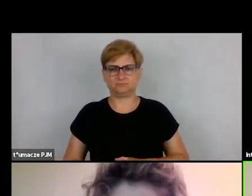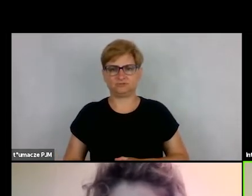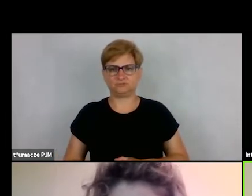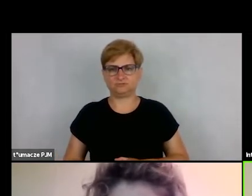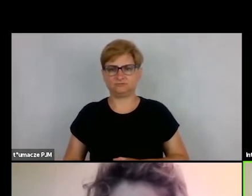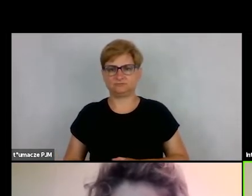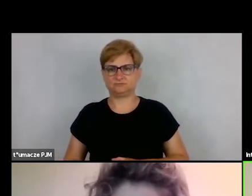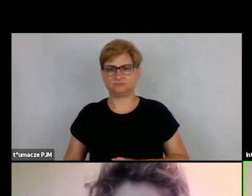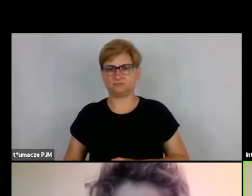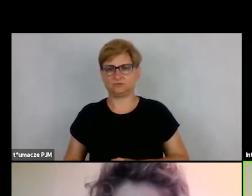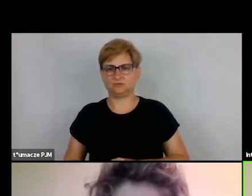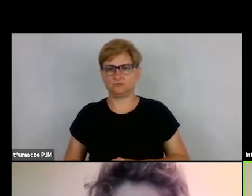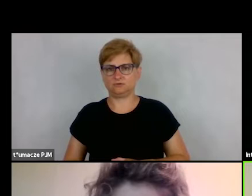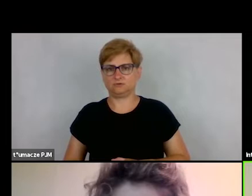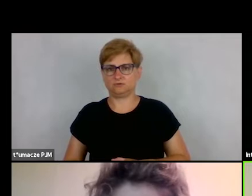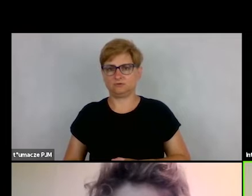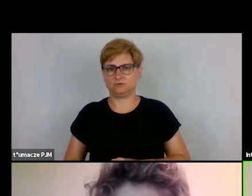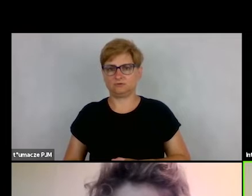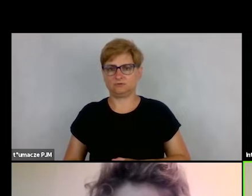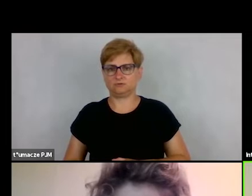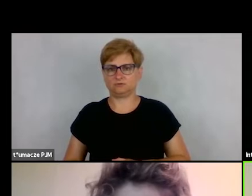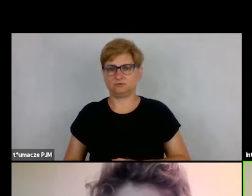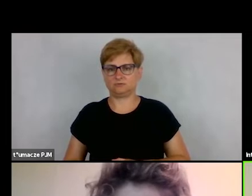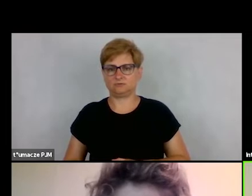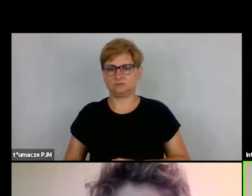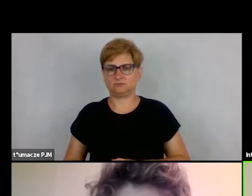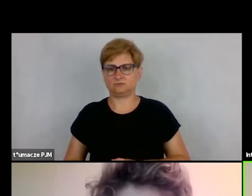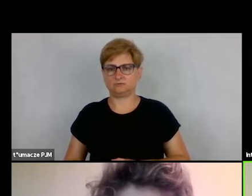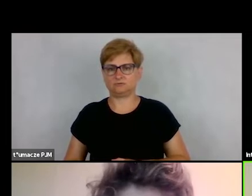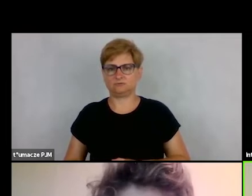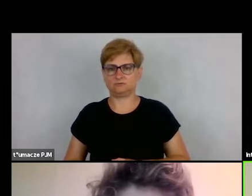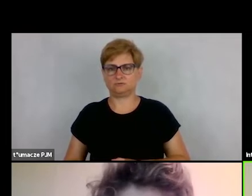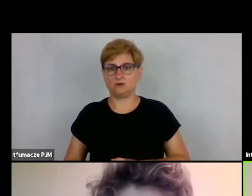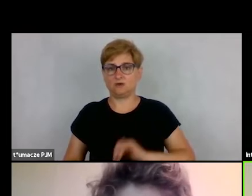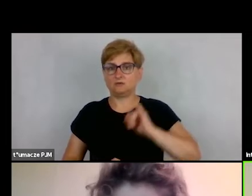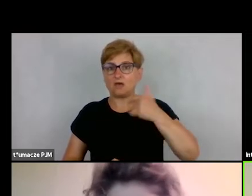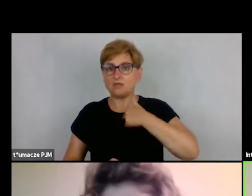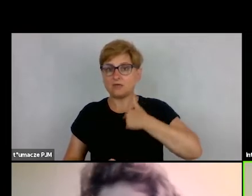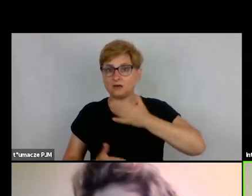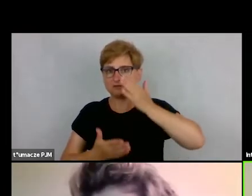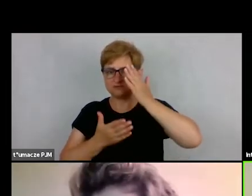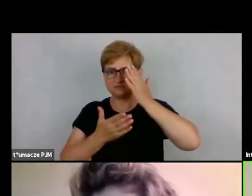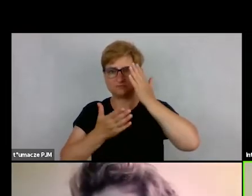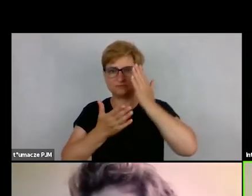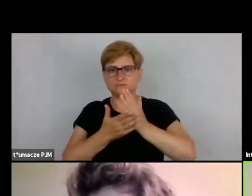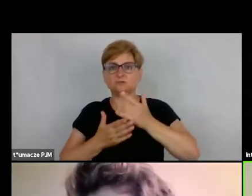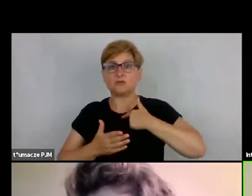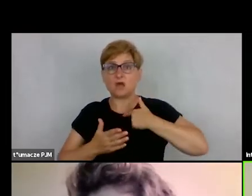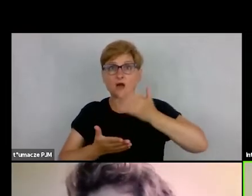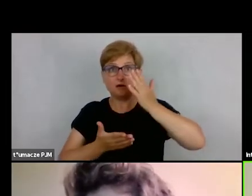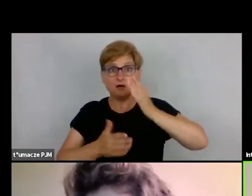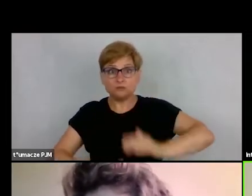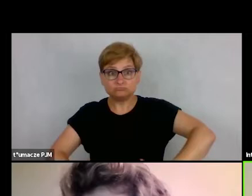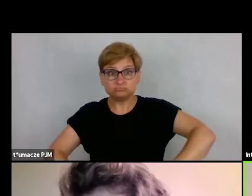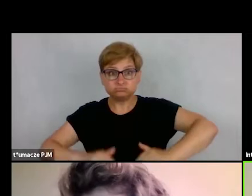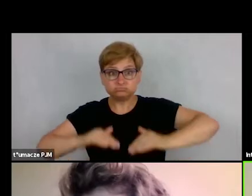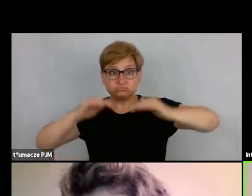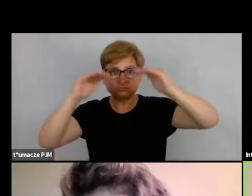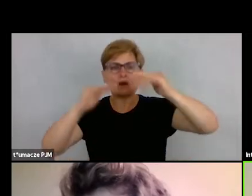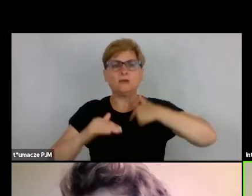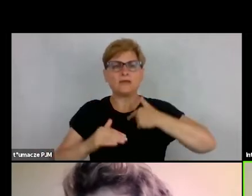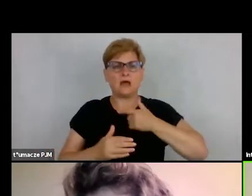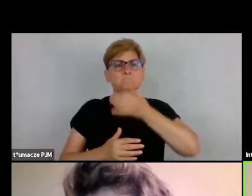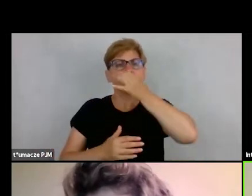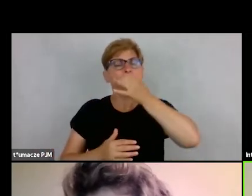lawyer, wasn't able to, or was choosing not to work, whereas my father, a doctor, did